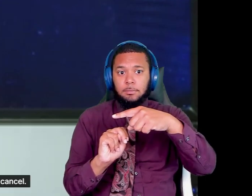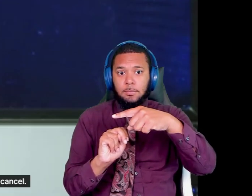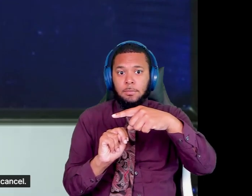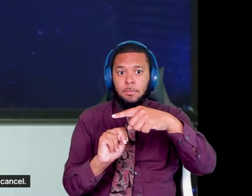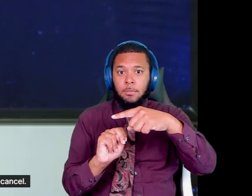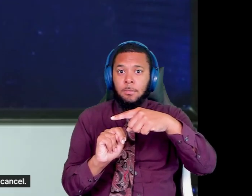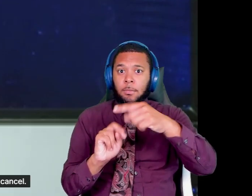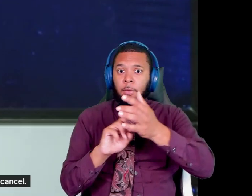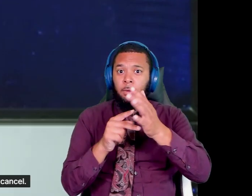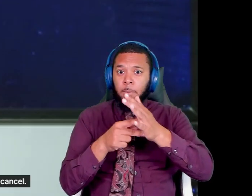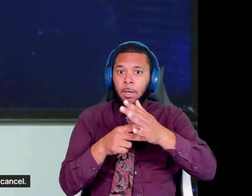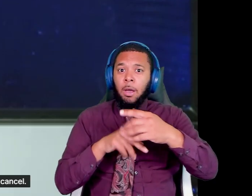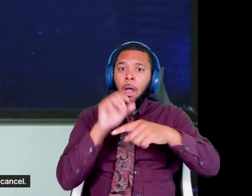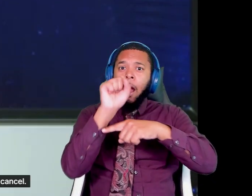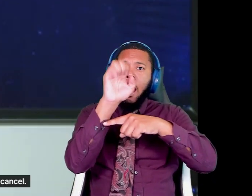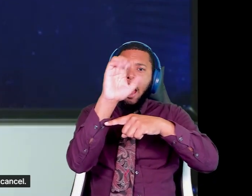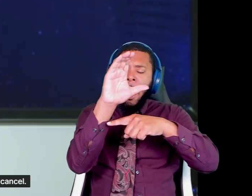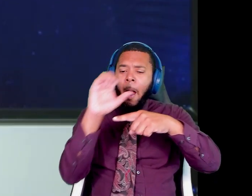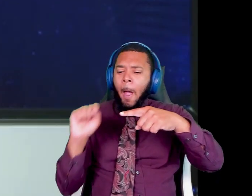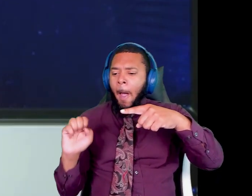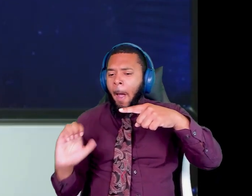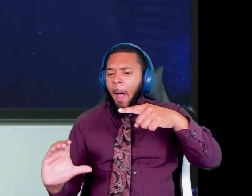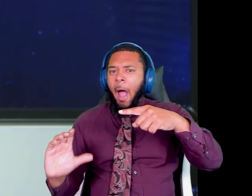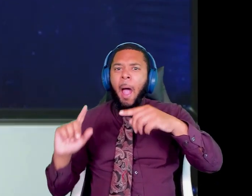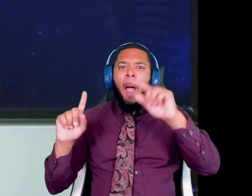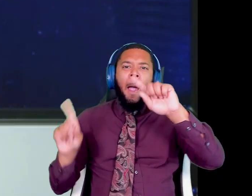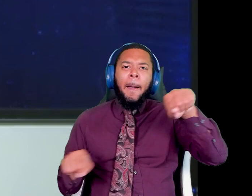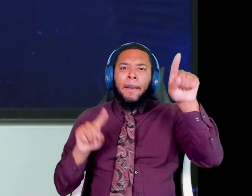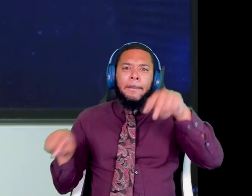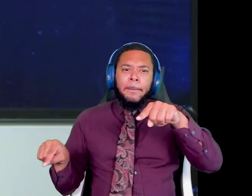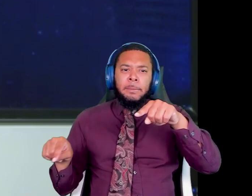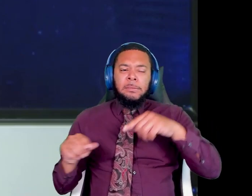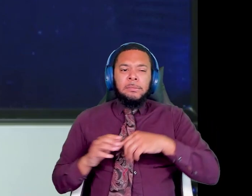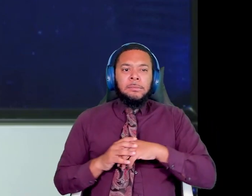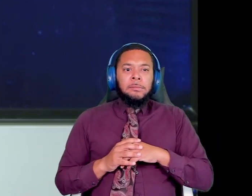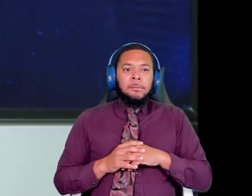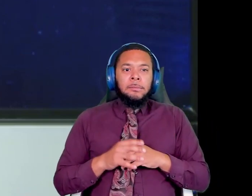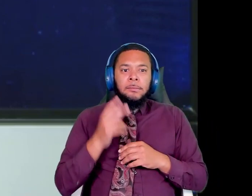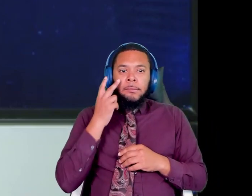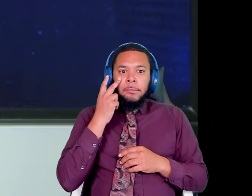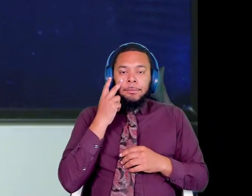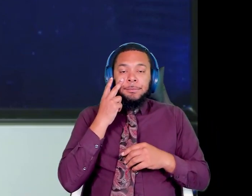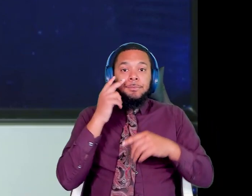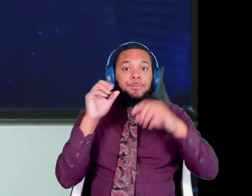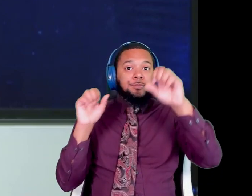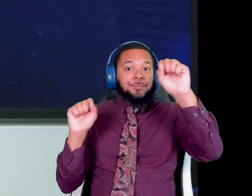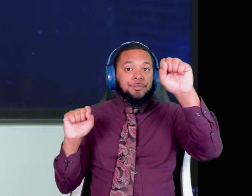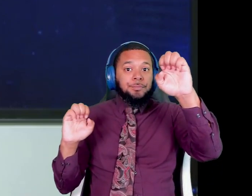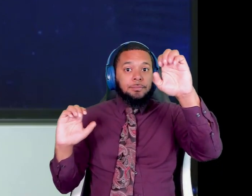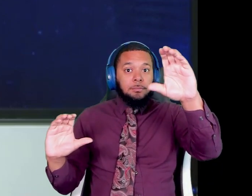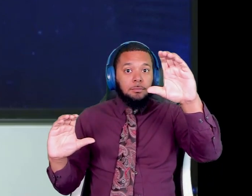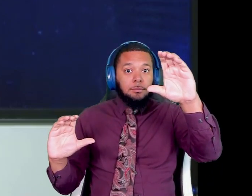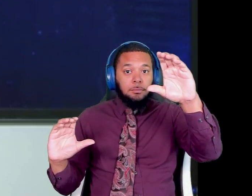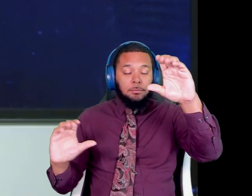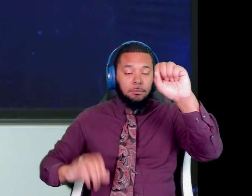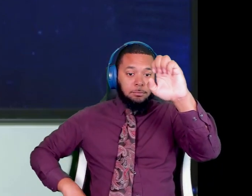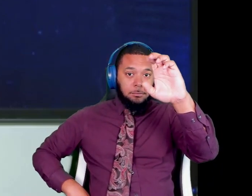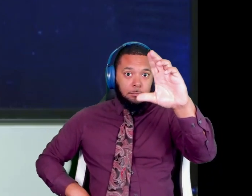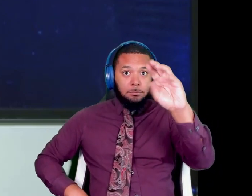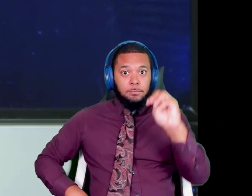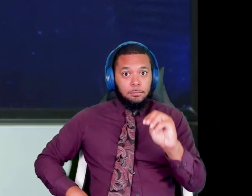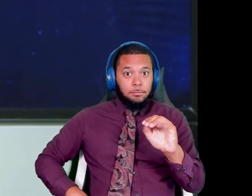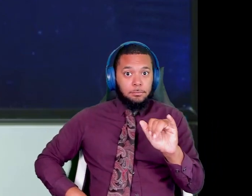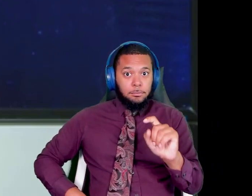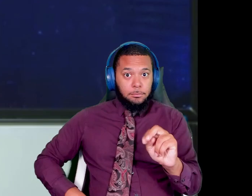that way those seconds and those seconds would cancel. Well, notice it's seconds over minutes, and you just told me that